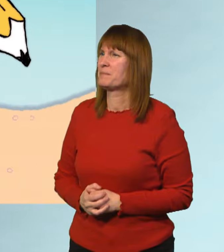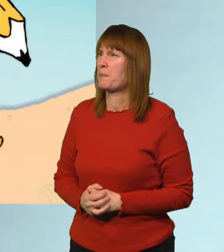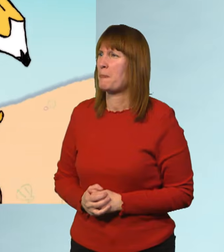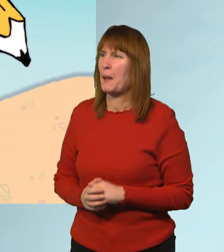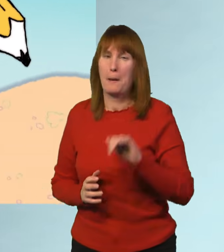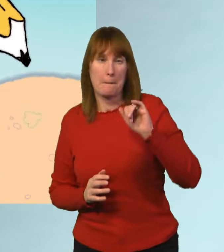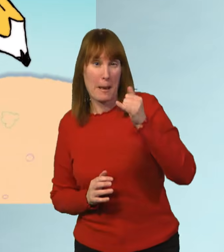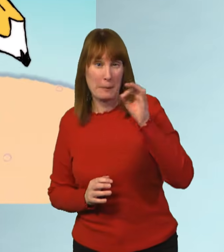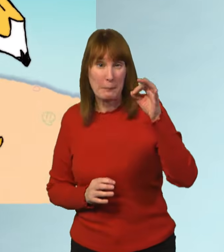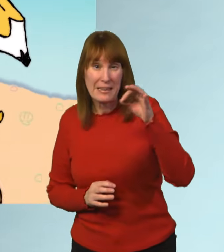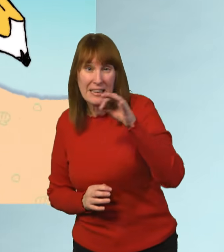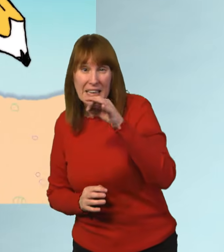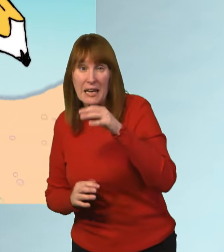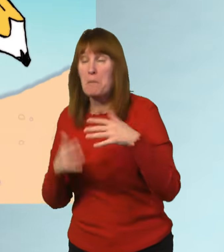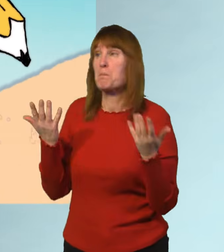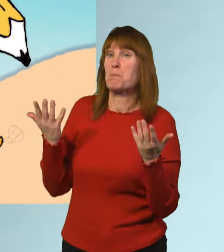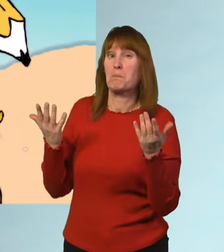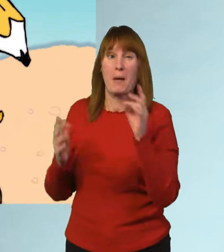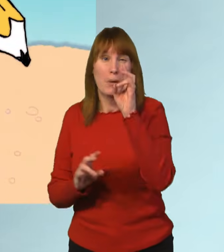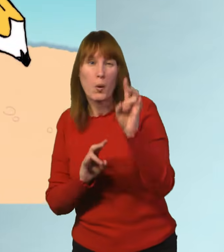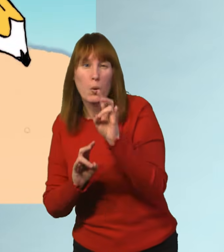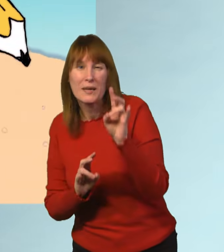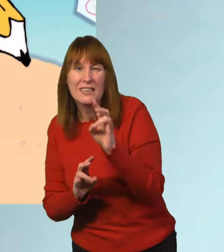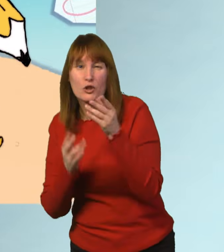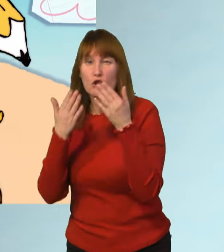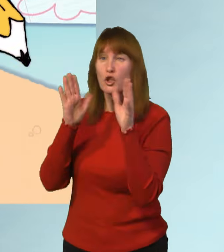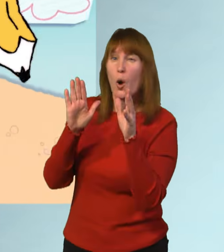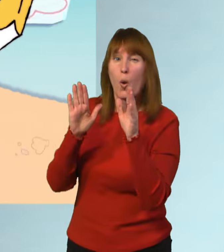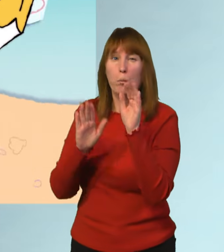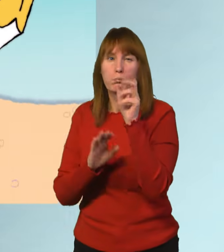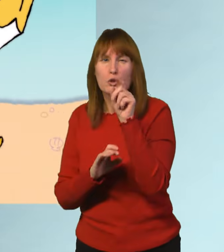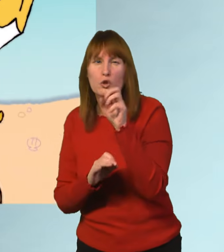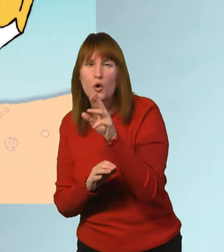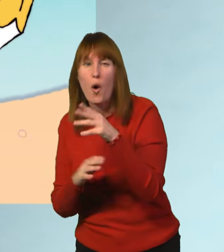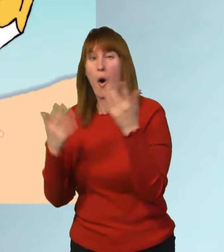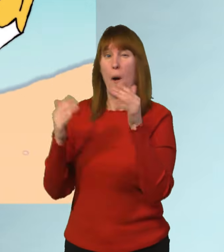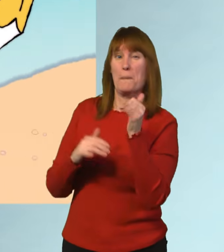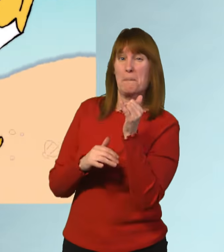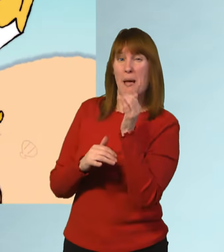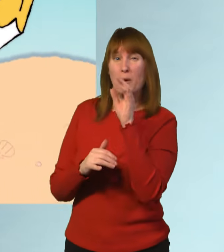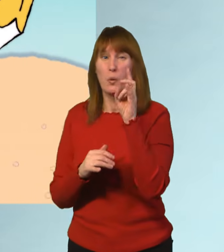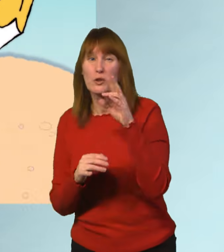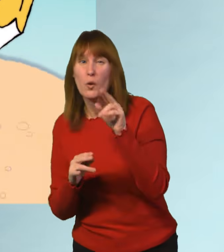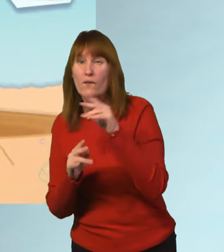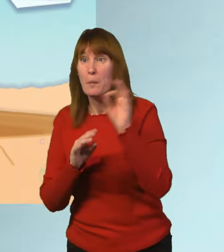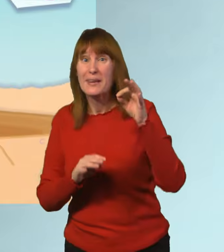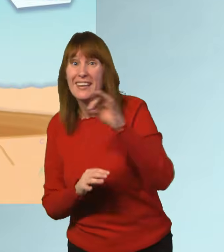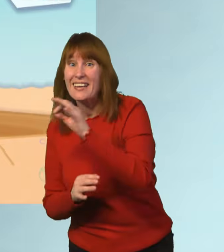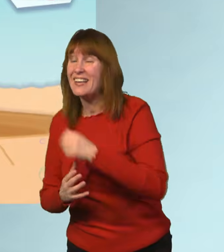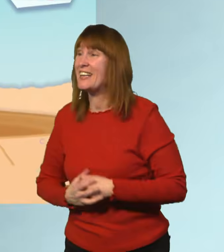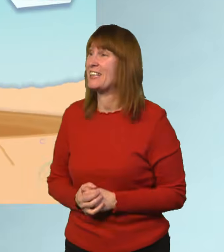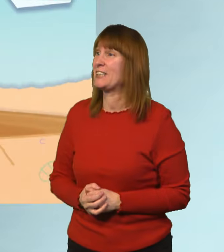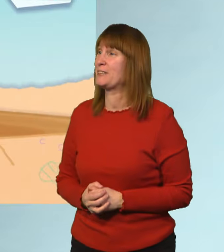Maybe it's a bee. Or maybe it's a quiz show buzzer. Or maybe it's a quiz show for bees.